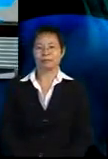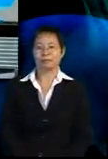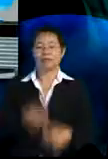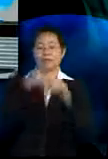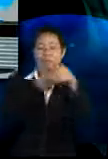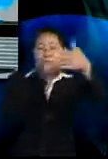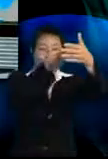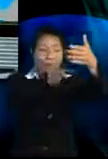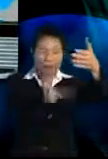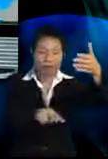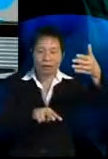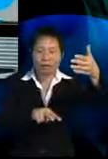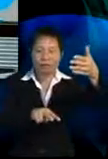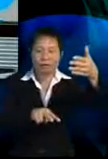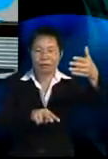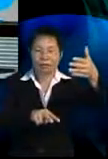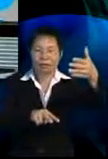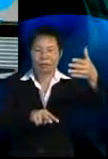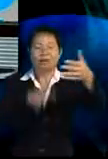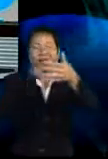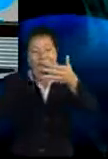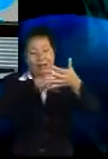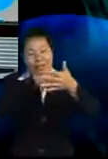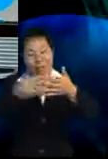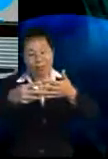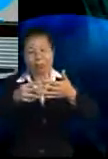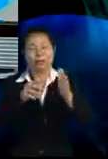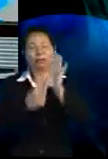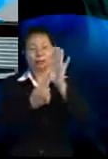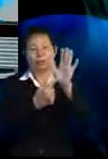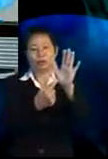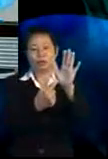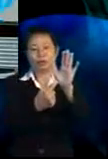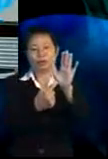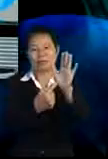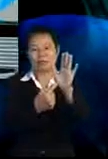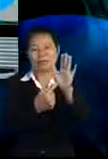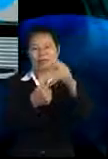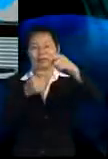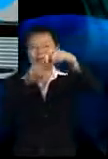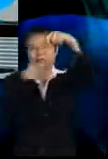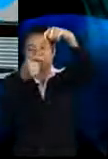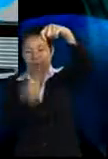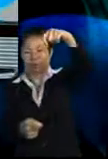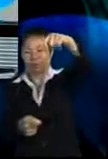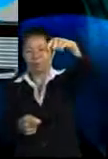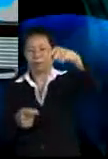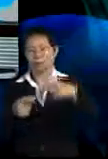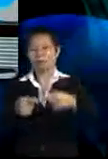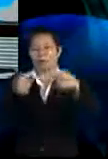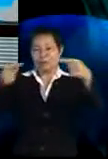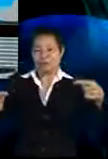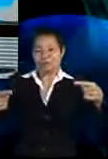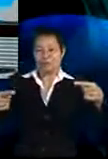From the readings, plot a graph showing the extension of a spring versus the force that